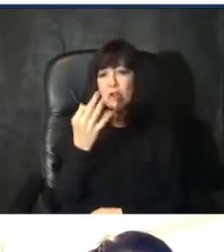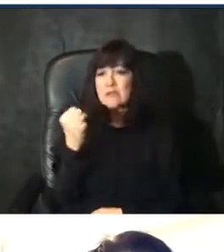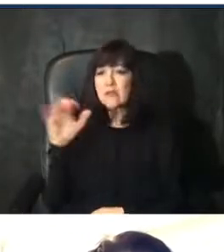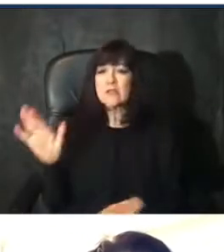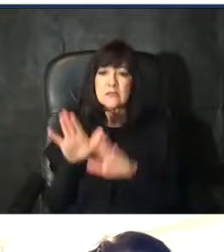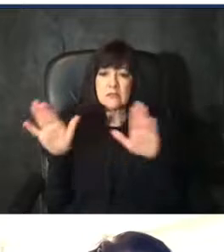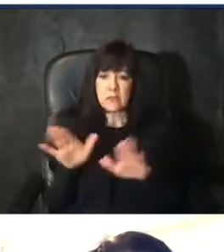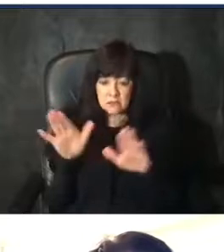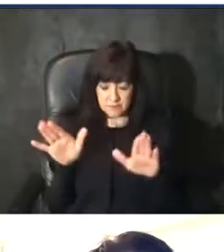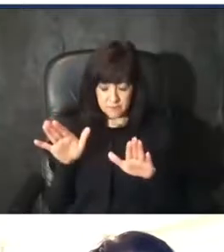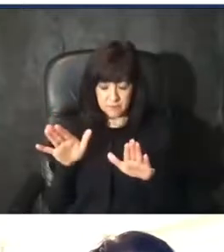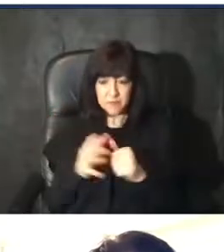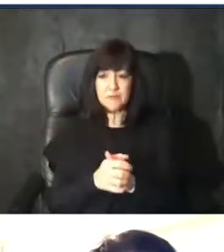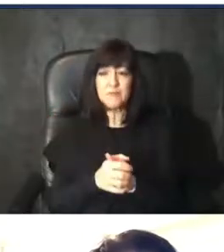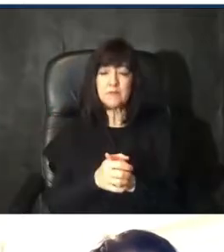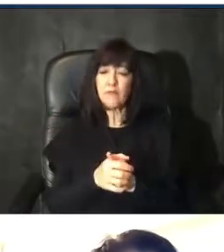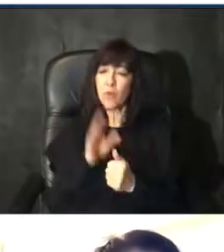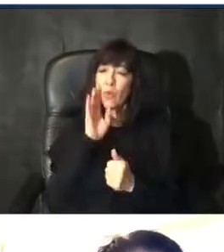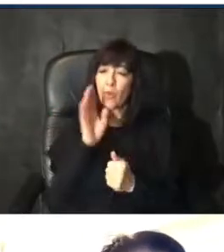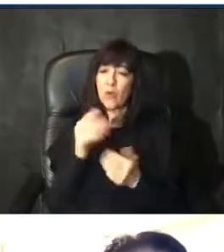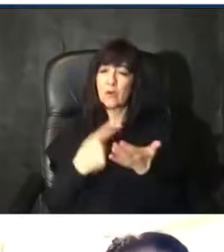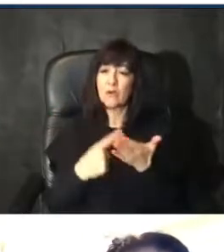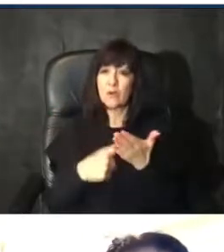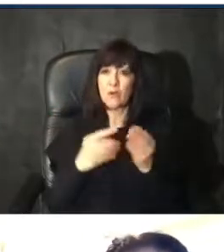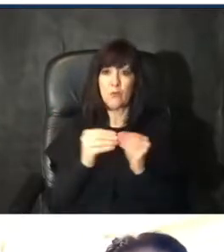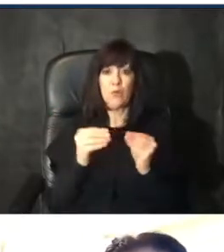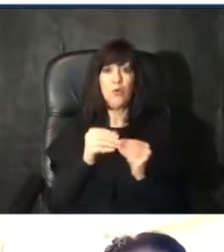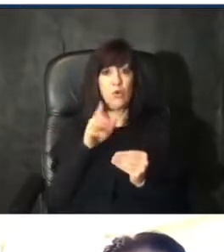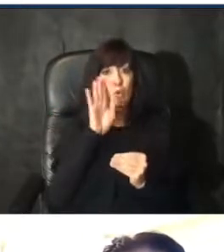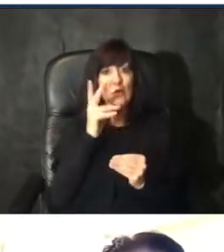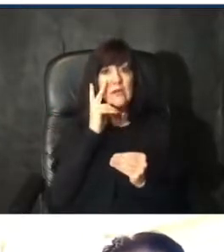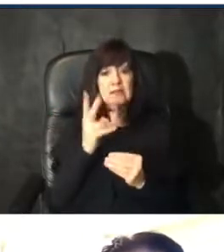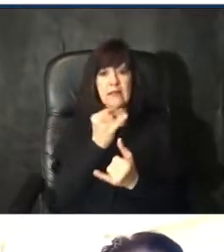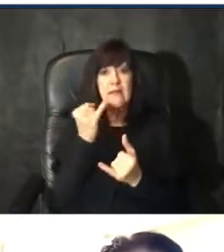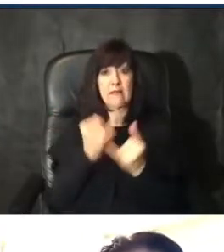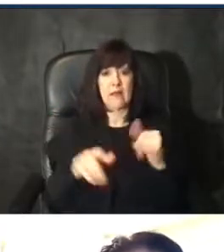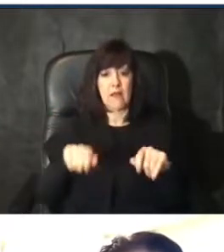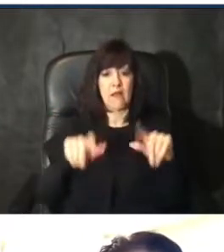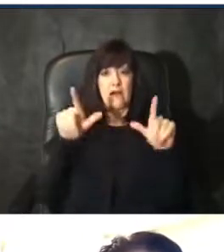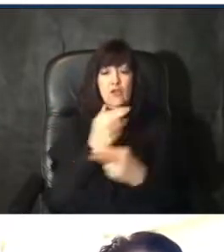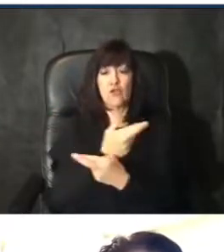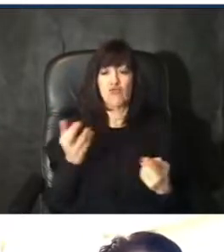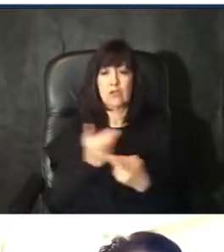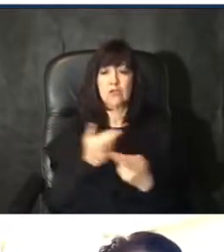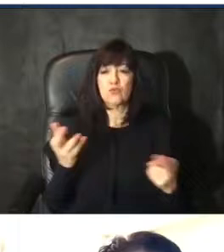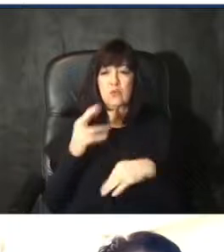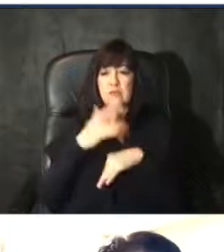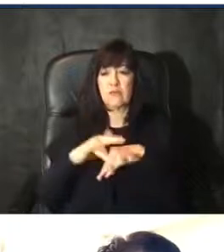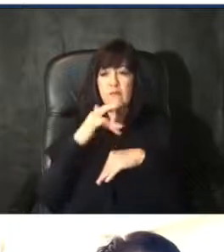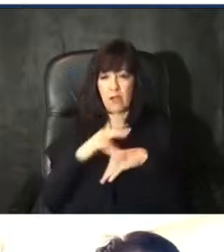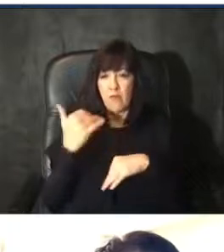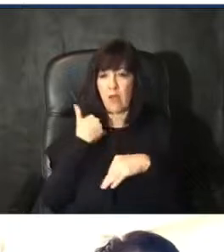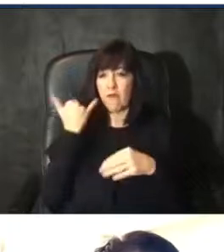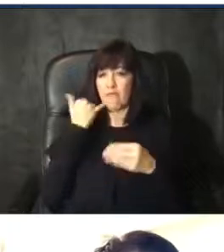our discussion, in our talk. And if you need help keeping your family safe during a mental health emergency, please call the